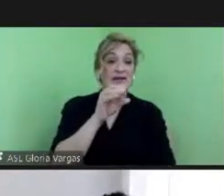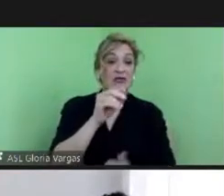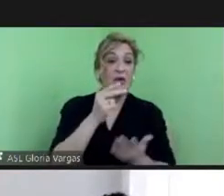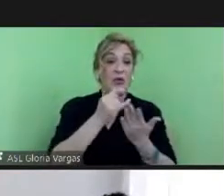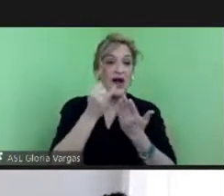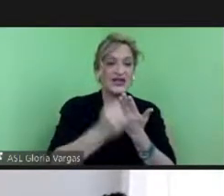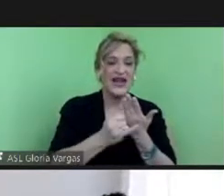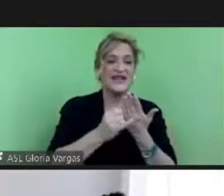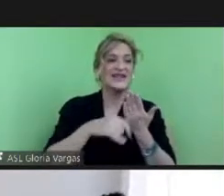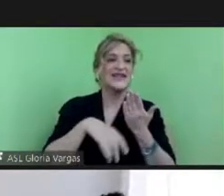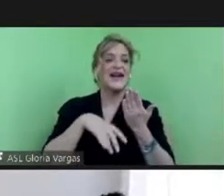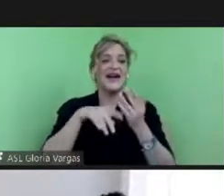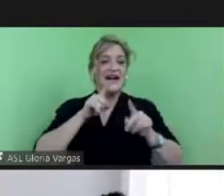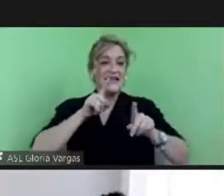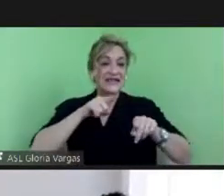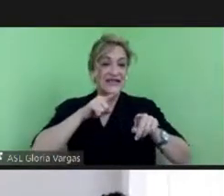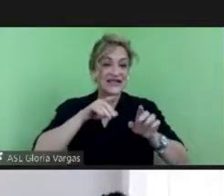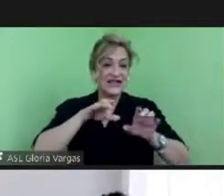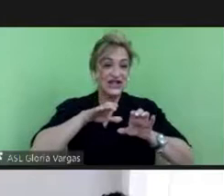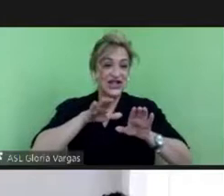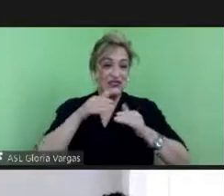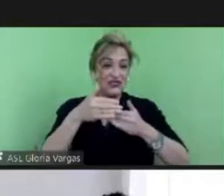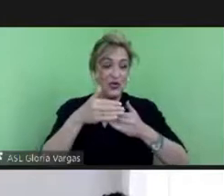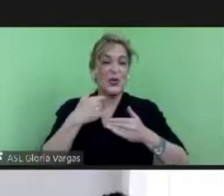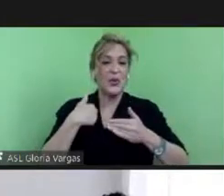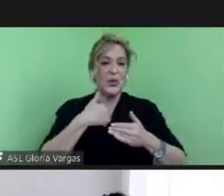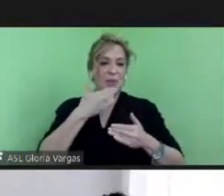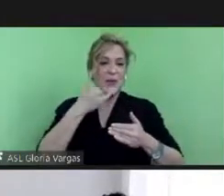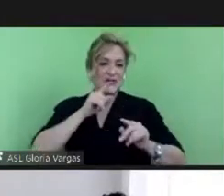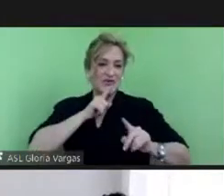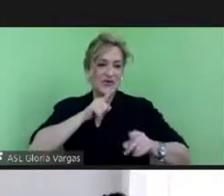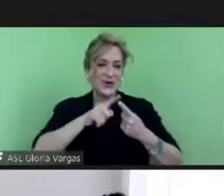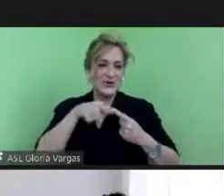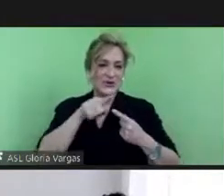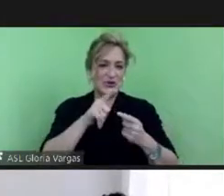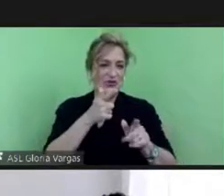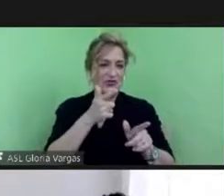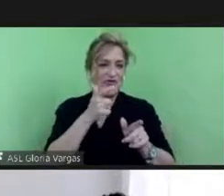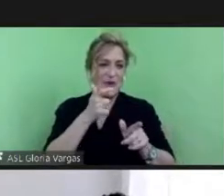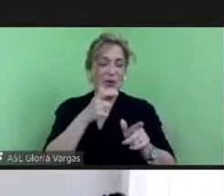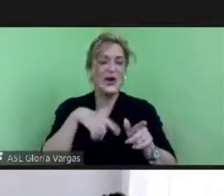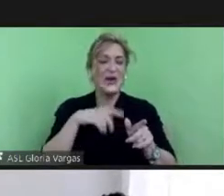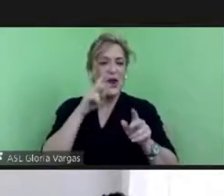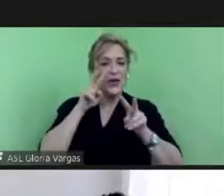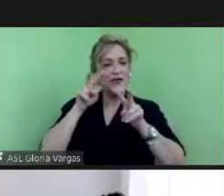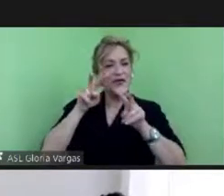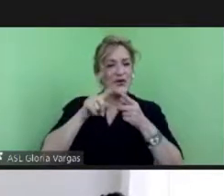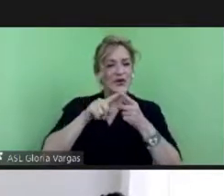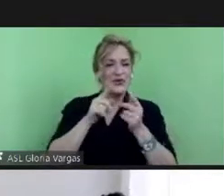chat room, and we will do our best to respond right away. We're looking forward to connecting with all of you and